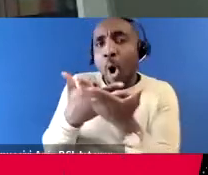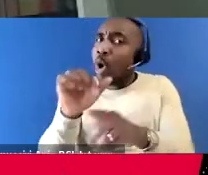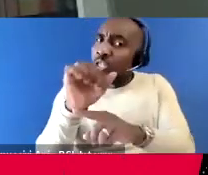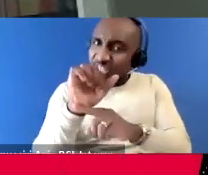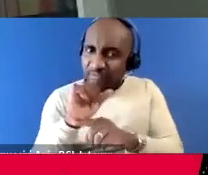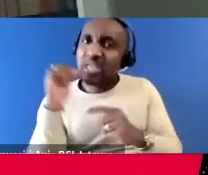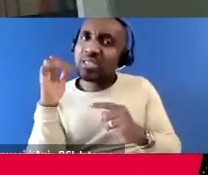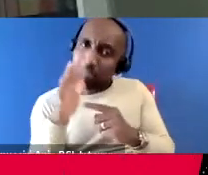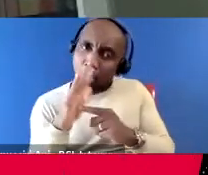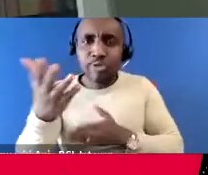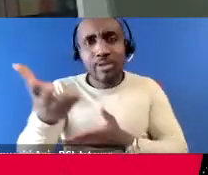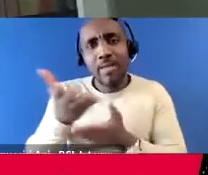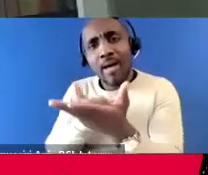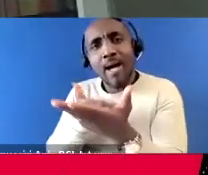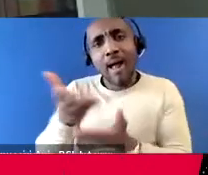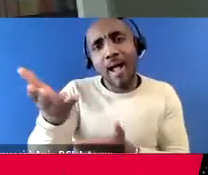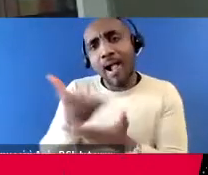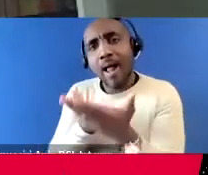industry.